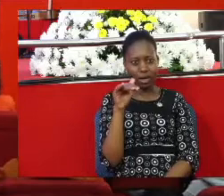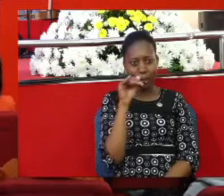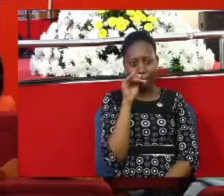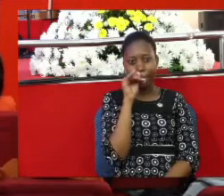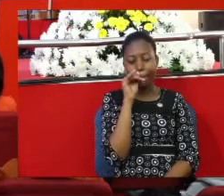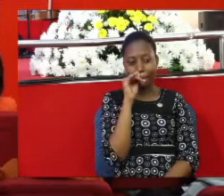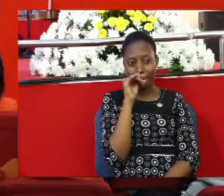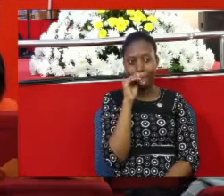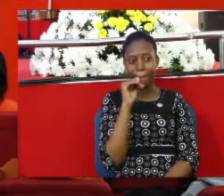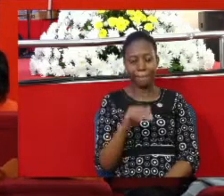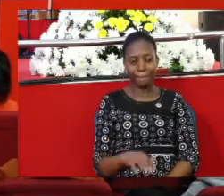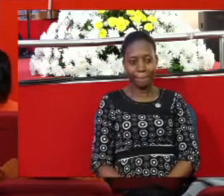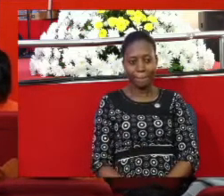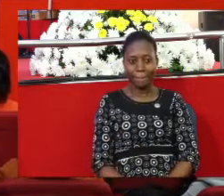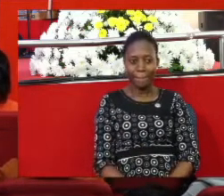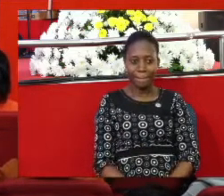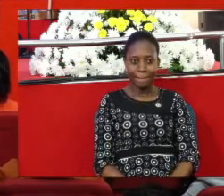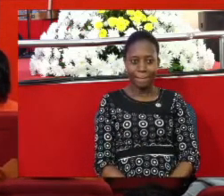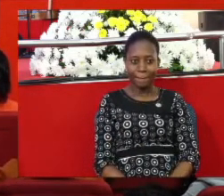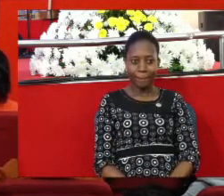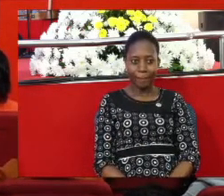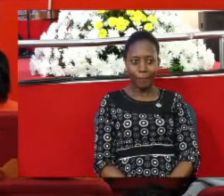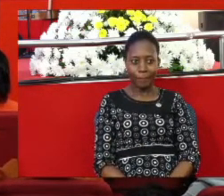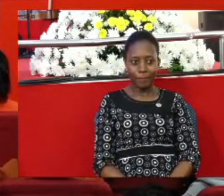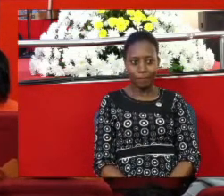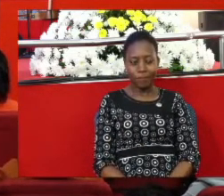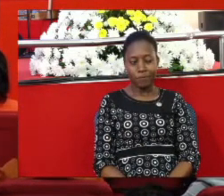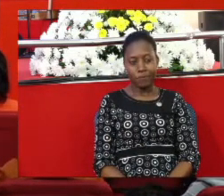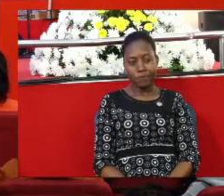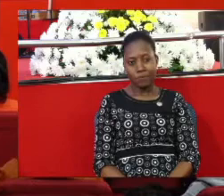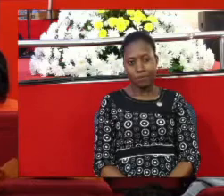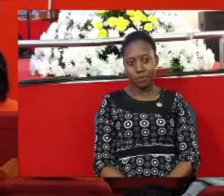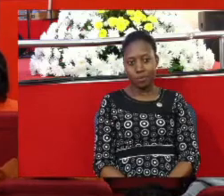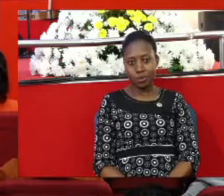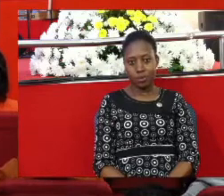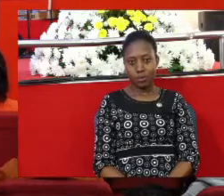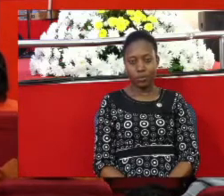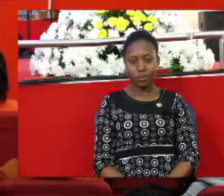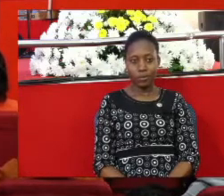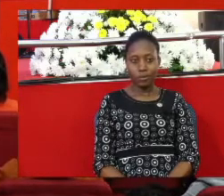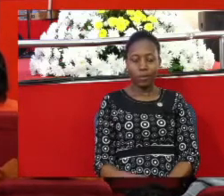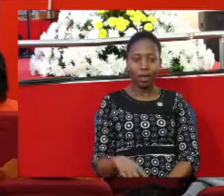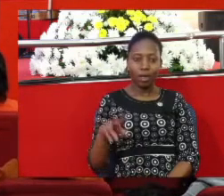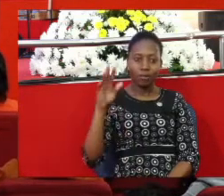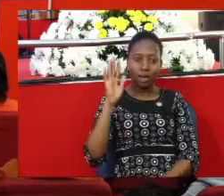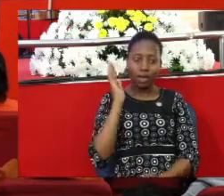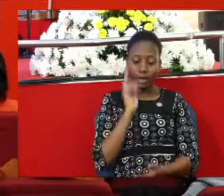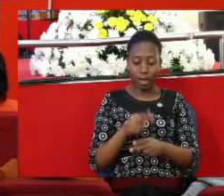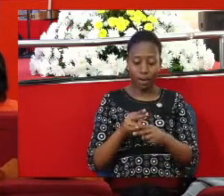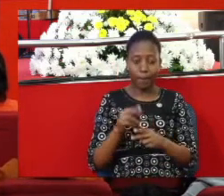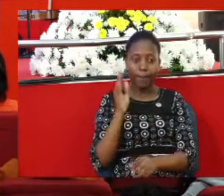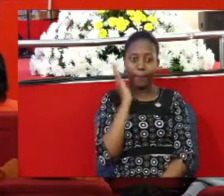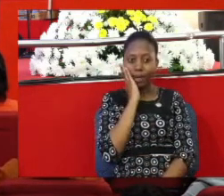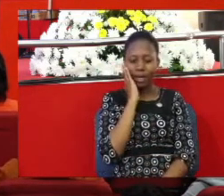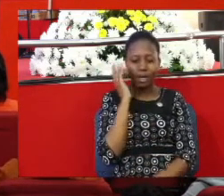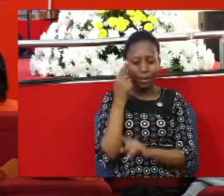For those that did not understand nyokwa, nyokwa is your mother. But it is not the good one. It is the bad one. You are nyokwa,